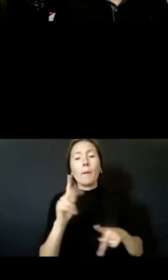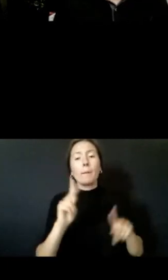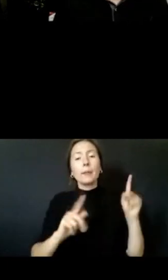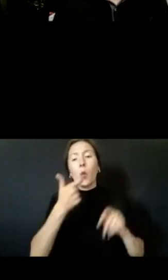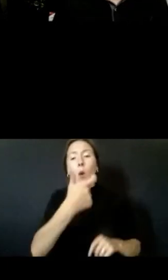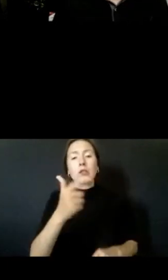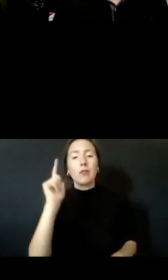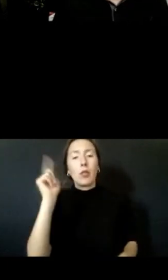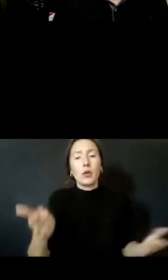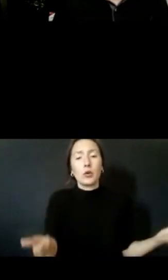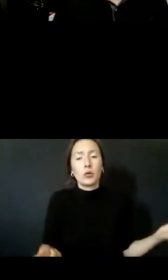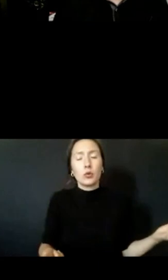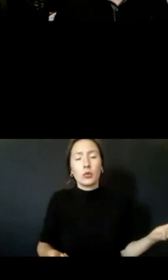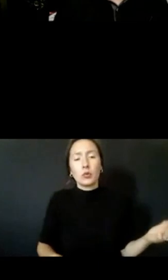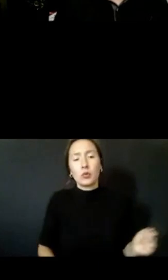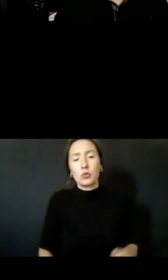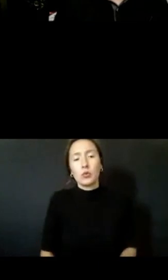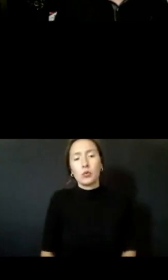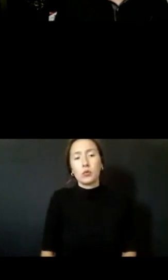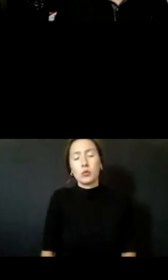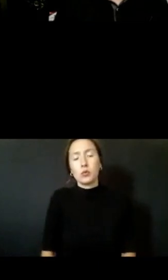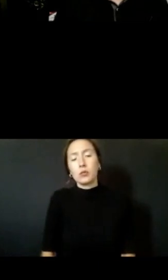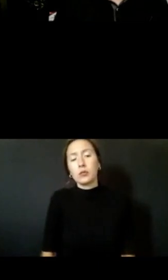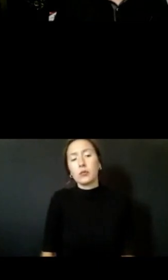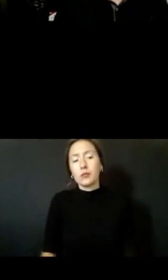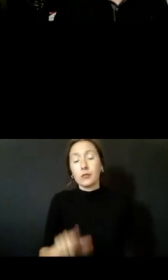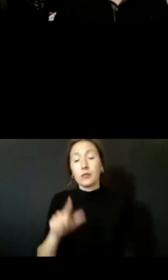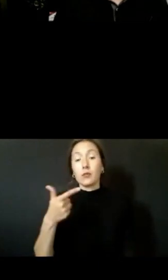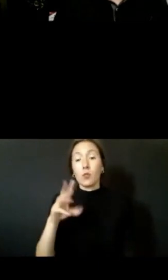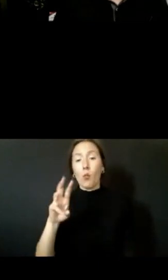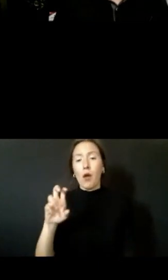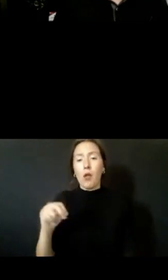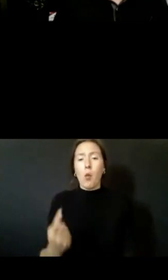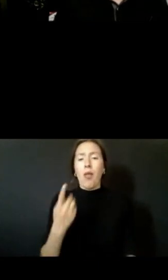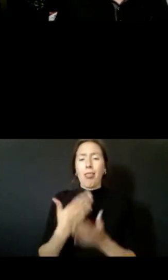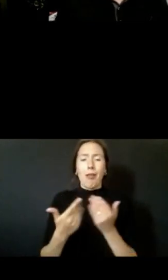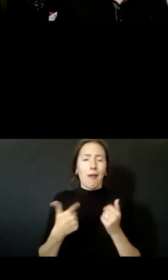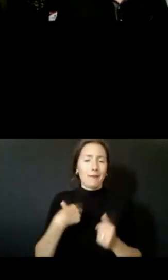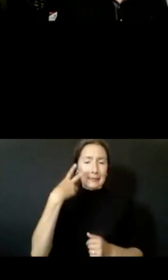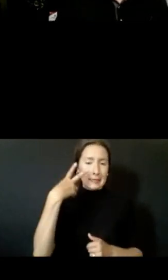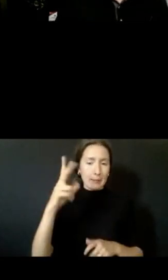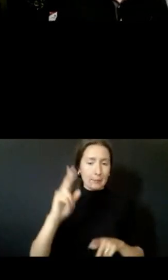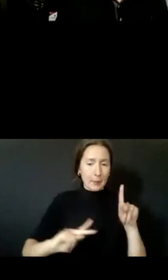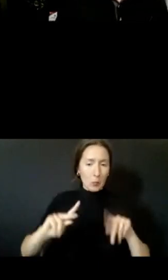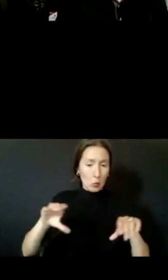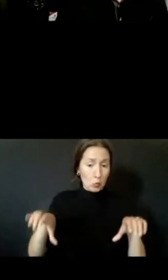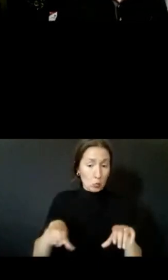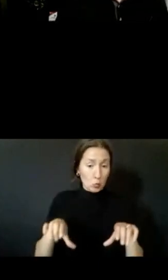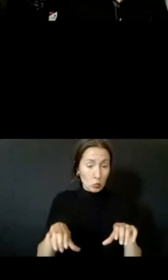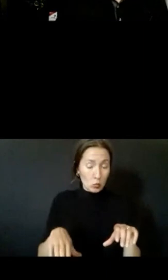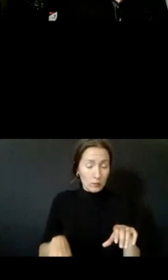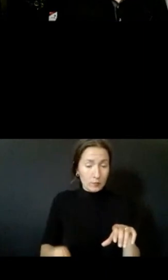trainings that are asynchronous? Whole company assigned a training to do at a time for their choosing, for